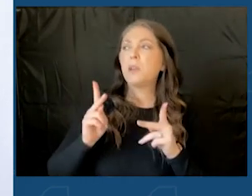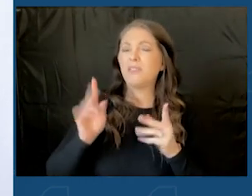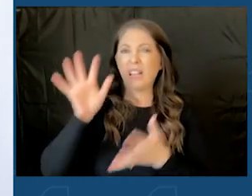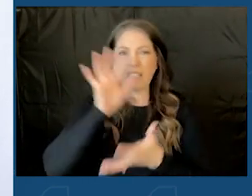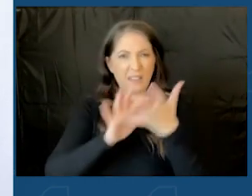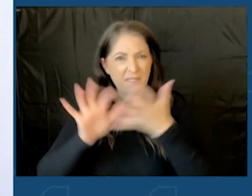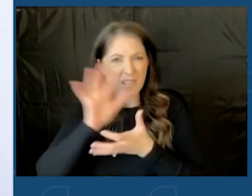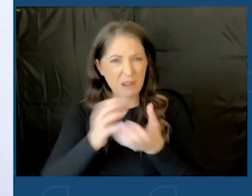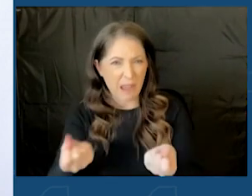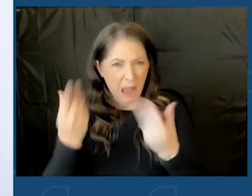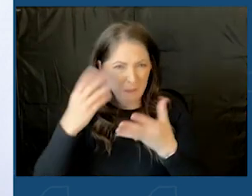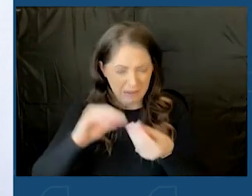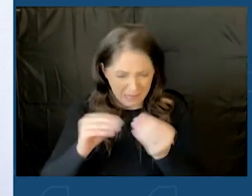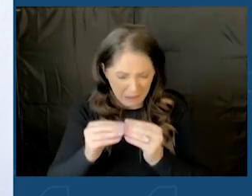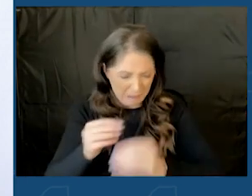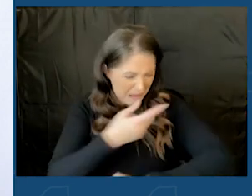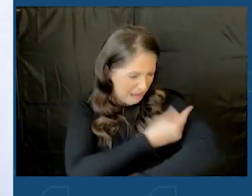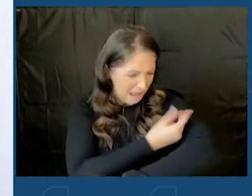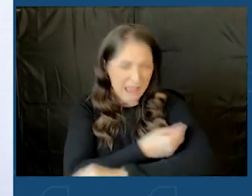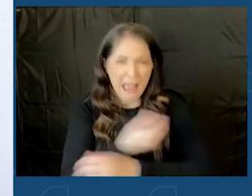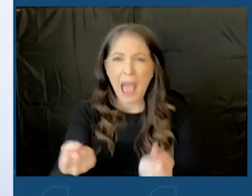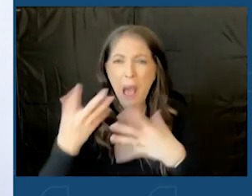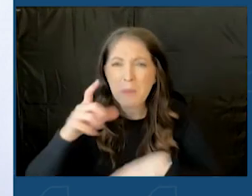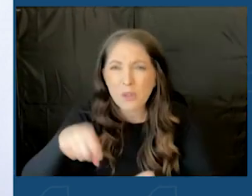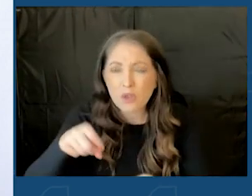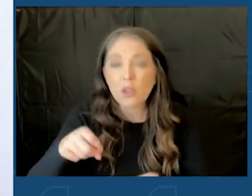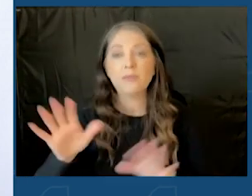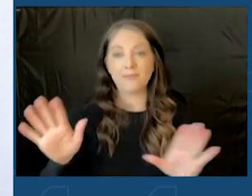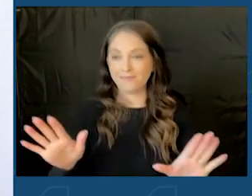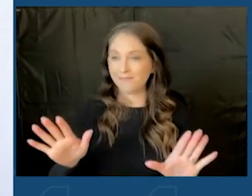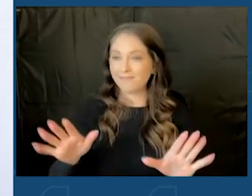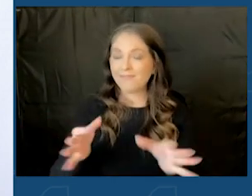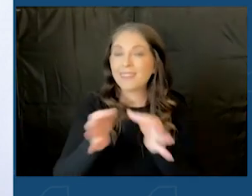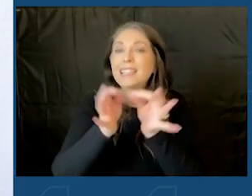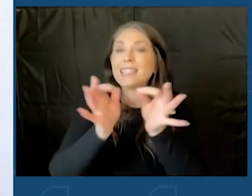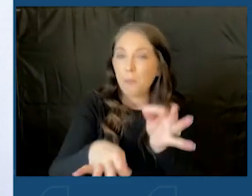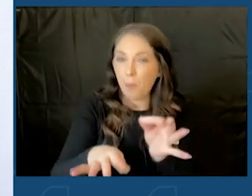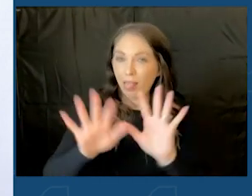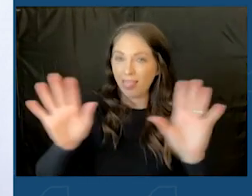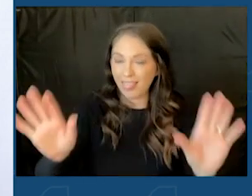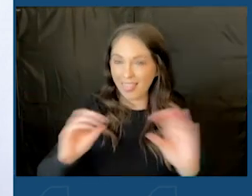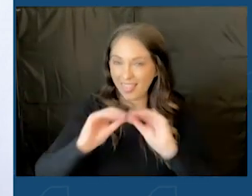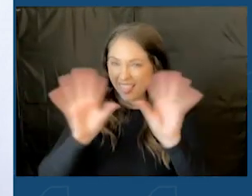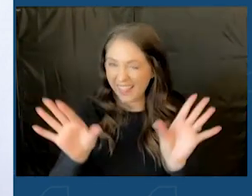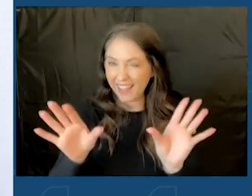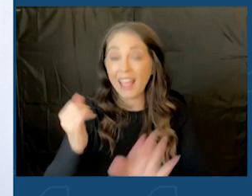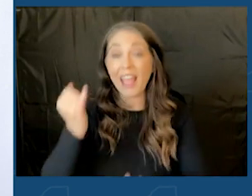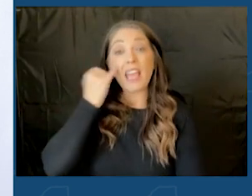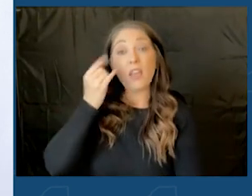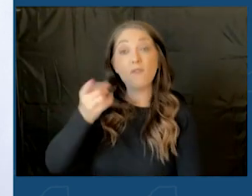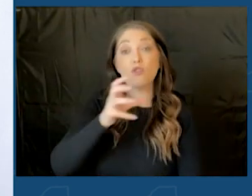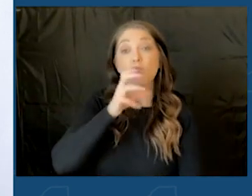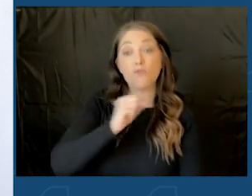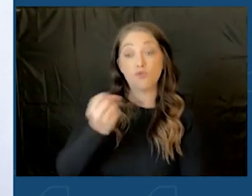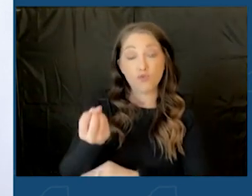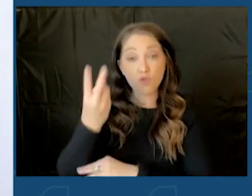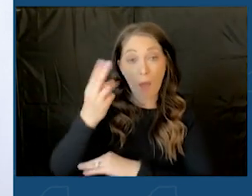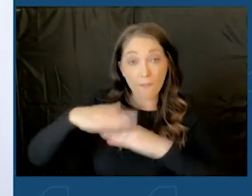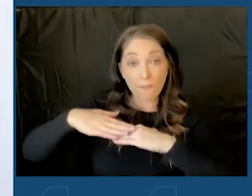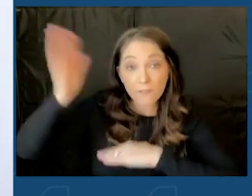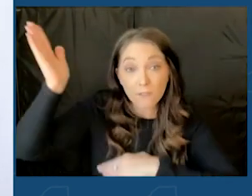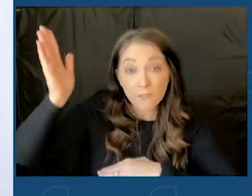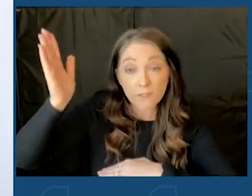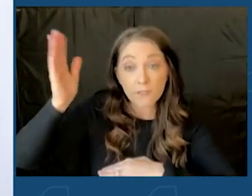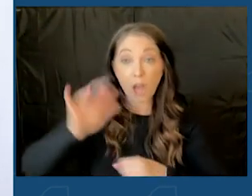shots they're supposed to get, but we can keep it simple by saying that if you're 12 and over and you've gotten your